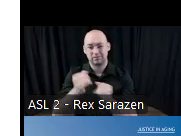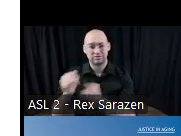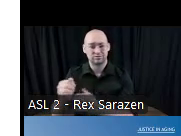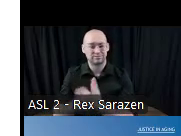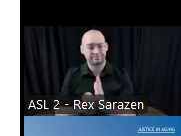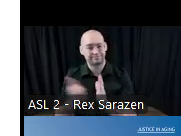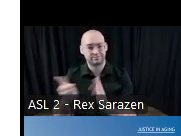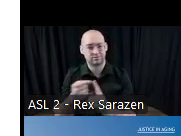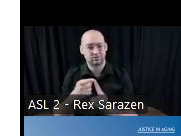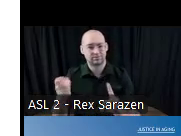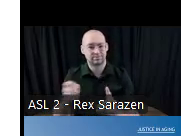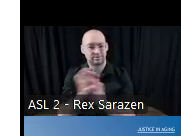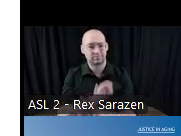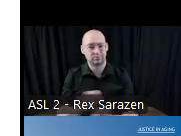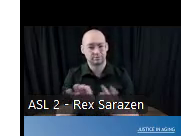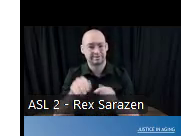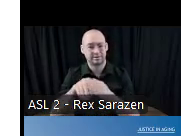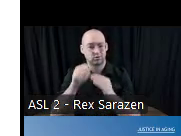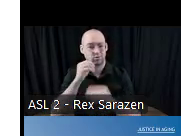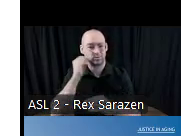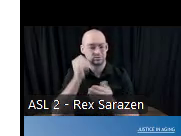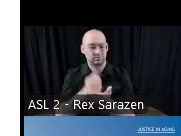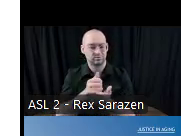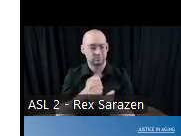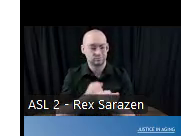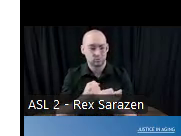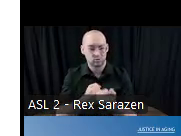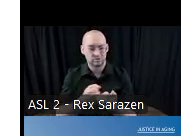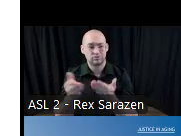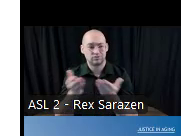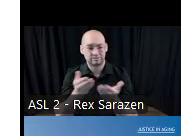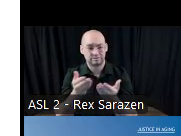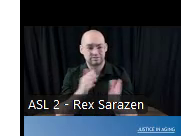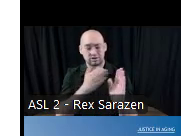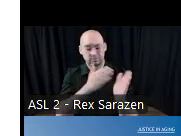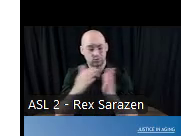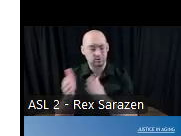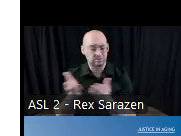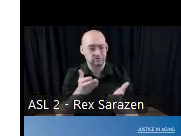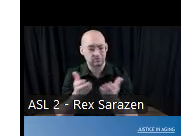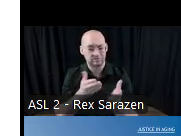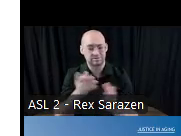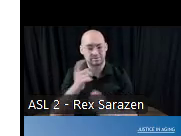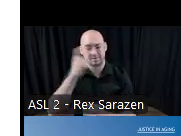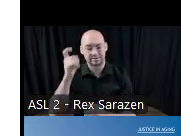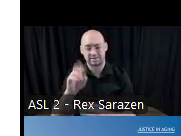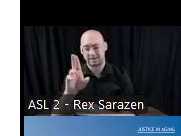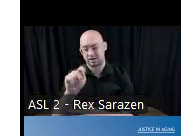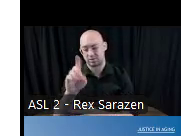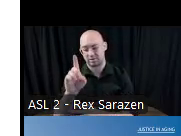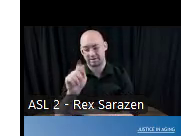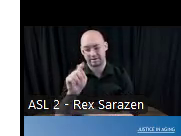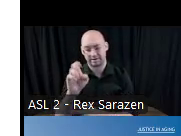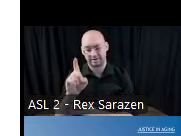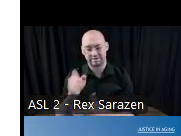from essential in-home supportive services and community-based services due to outdated share of